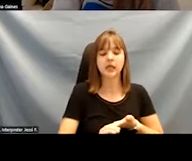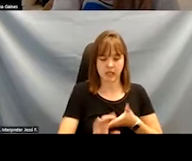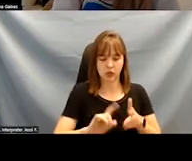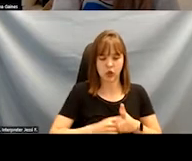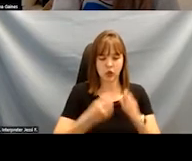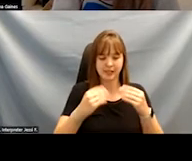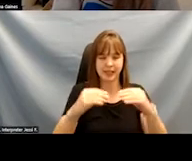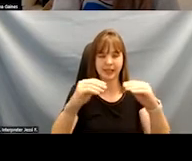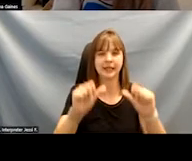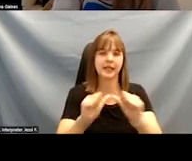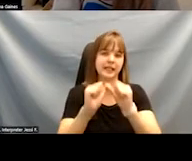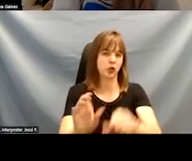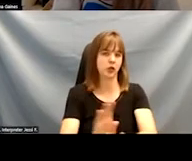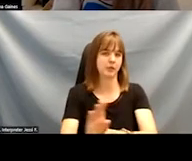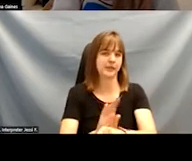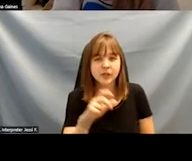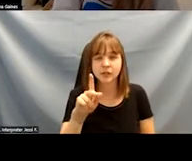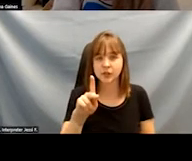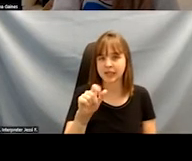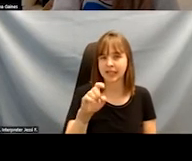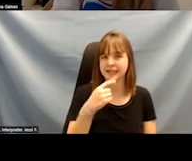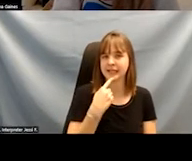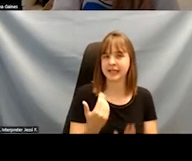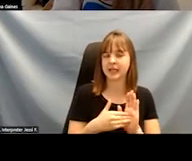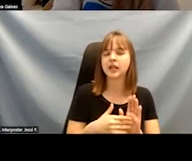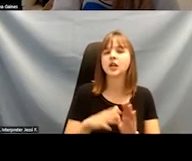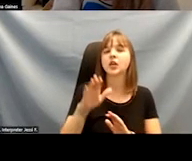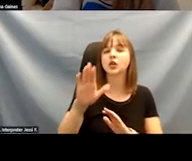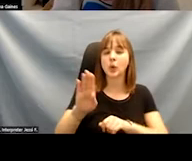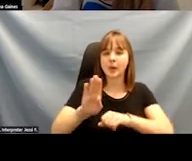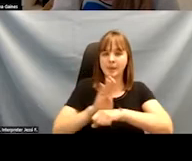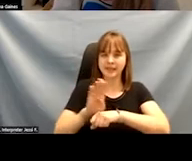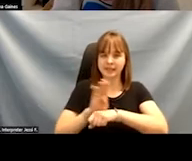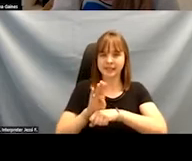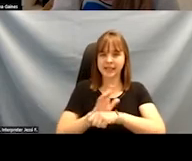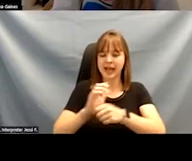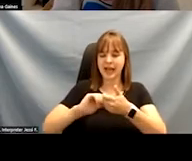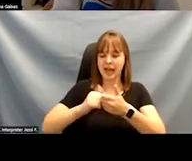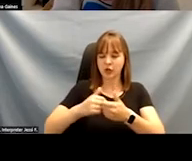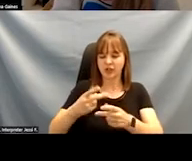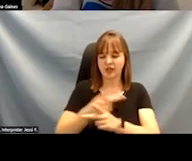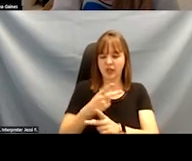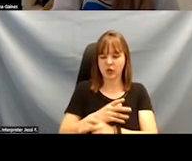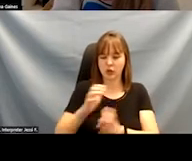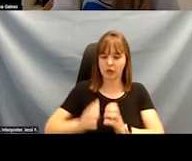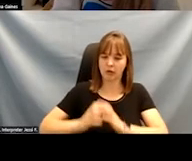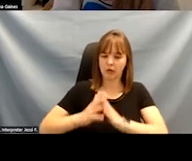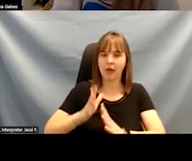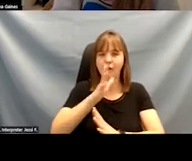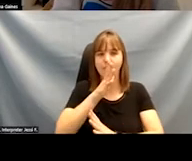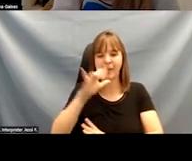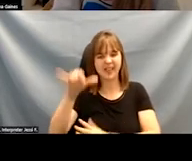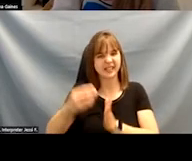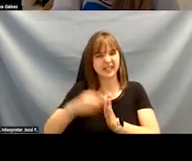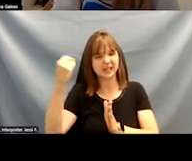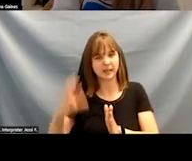interested in how you have funded your business, knowing there's probably a high demand for you financially to launch a farm or